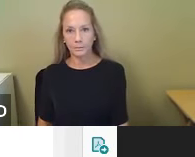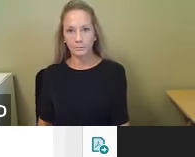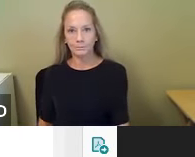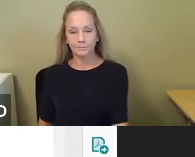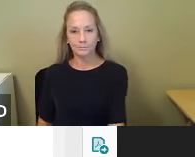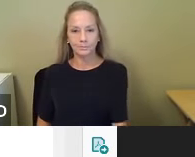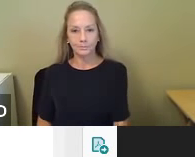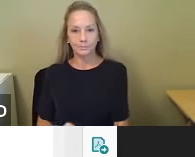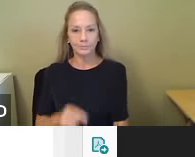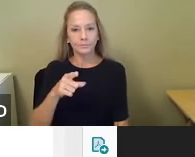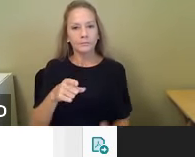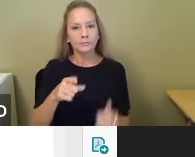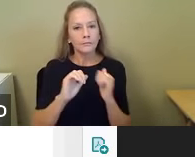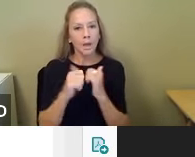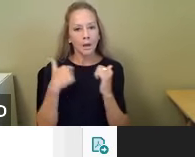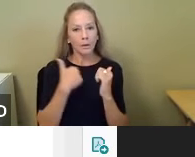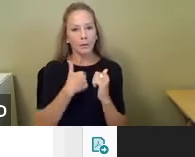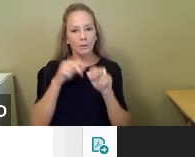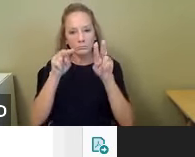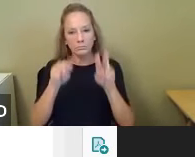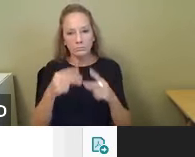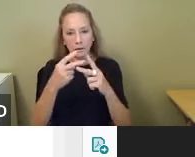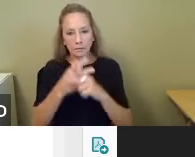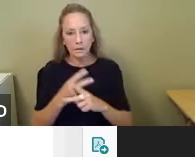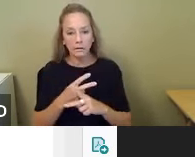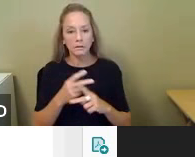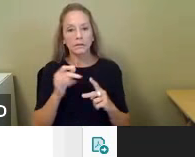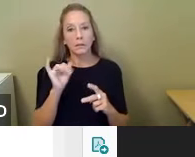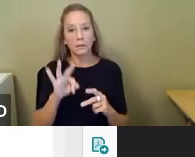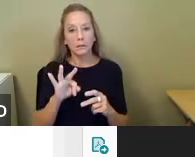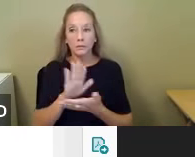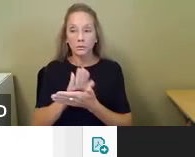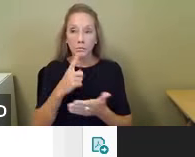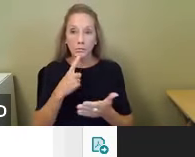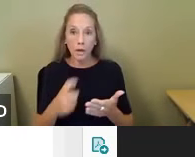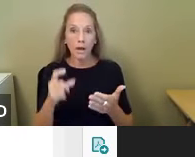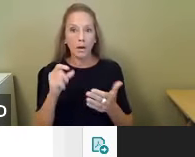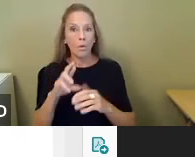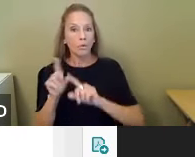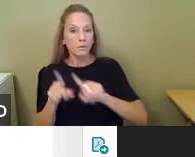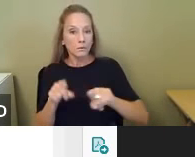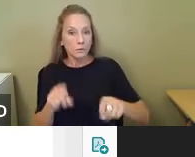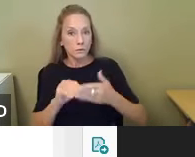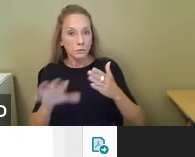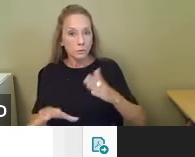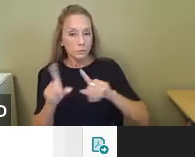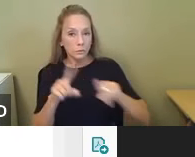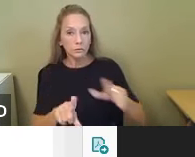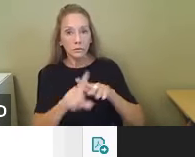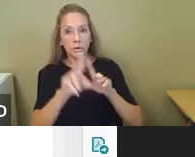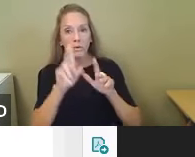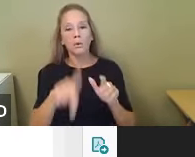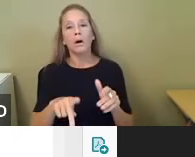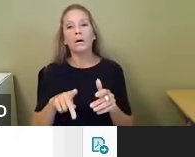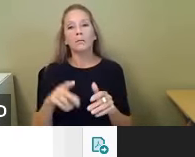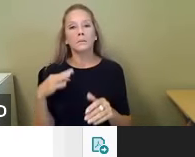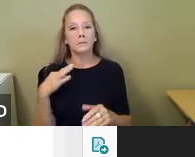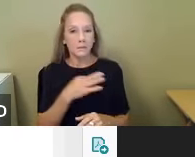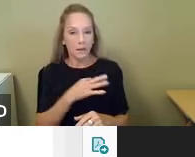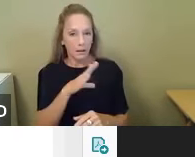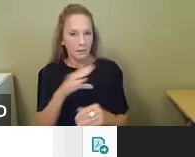And this is how we figure if the school goes red, or we look at student attendance, teacher and school staff